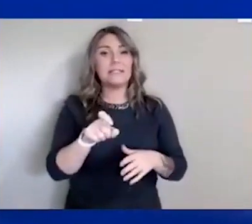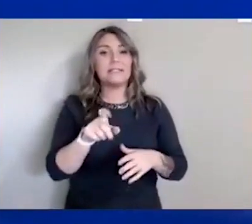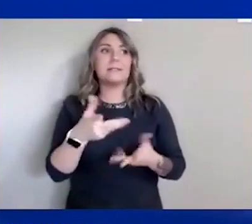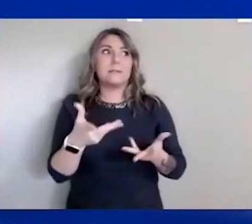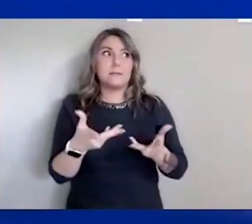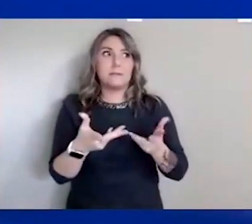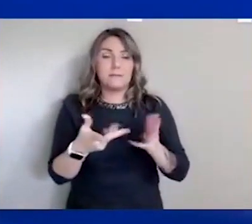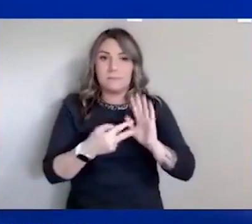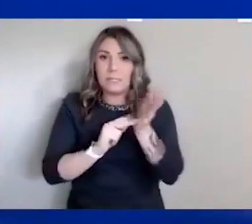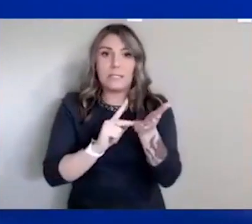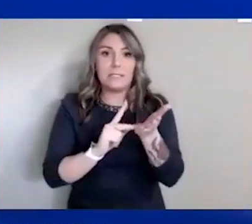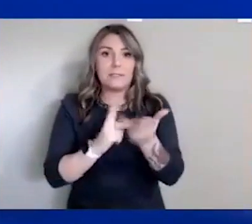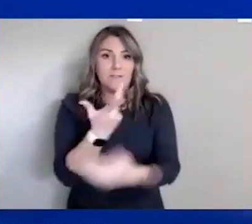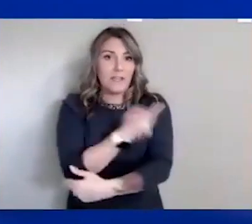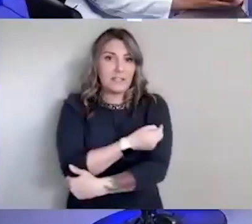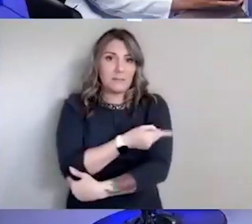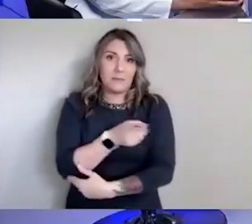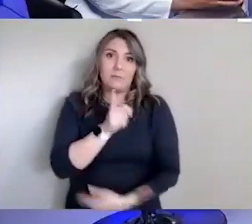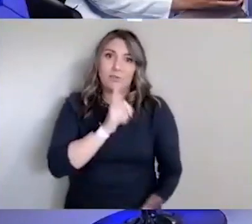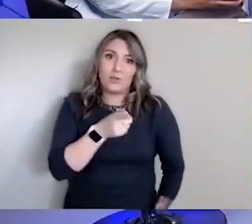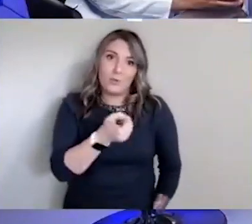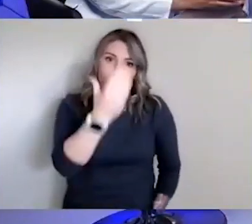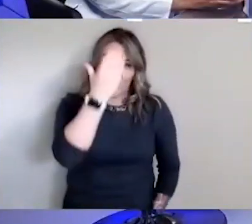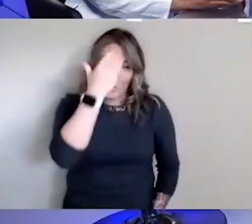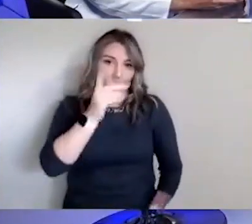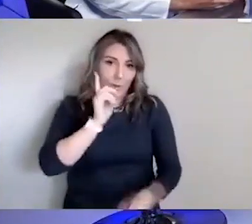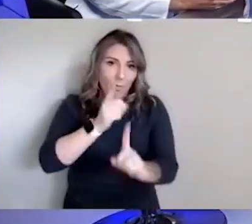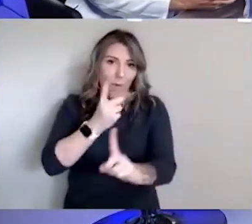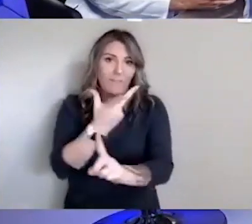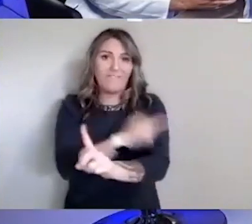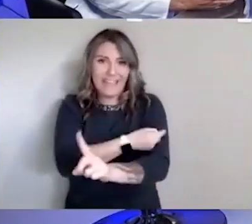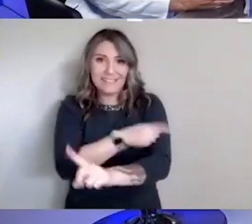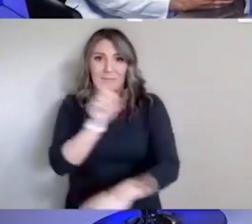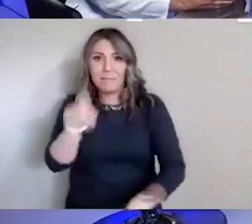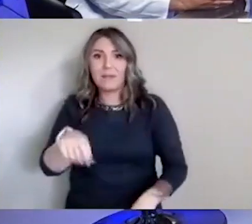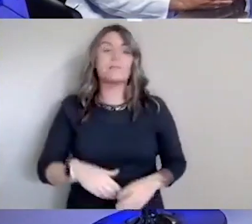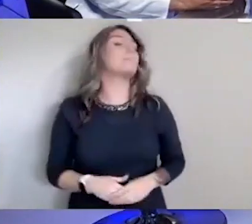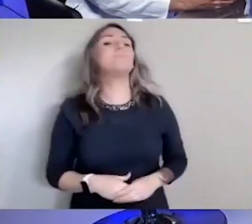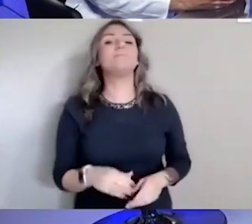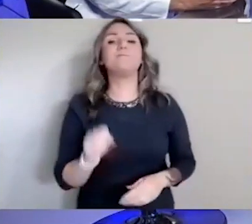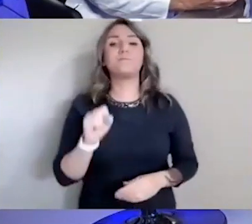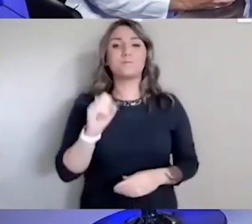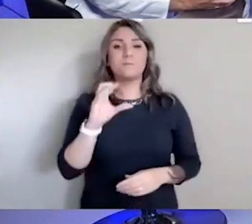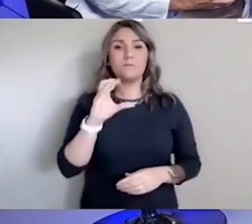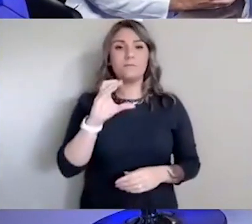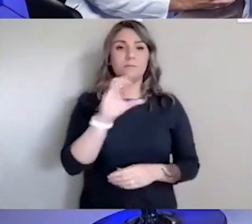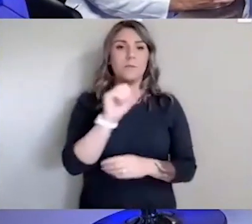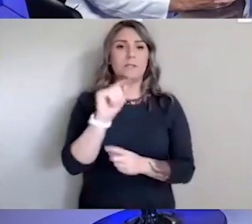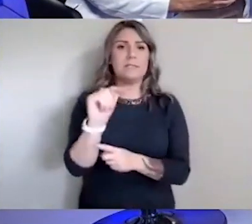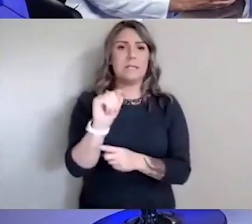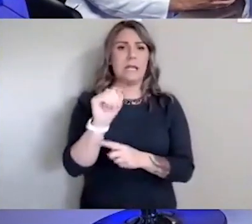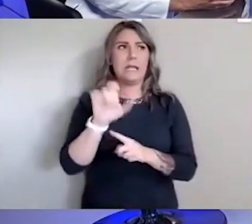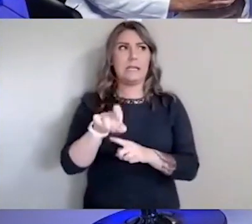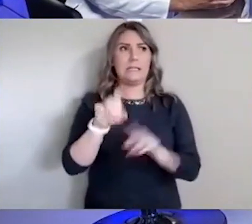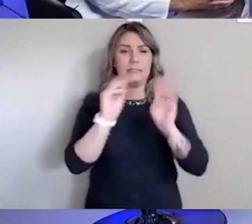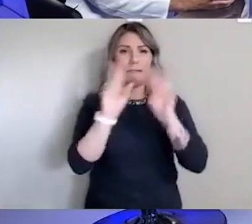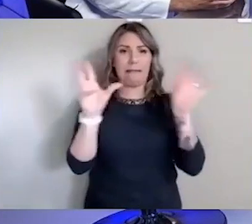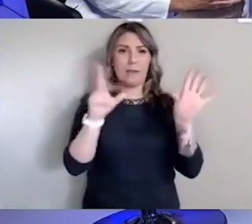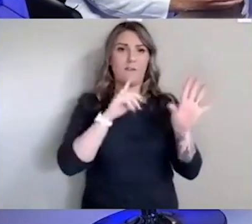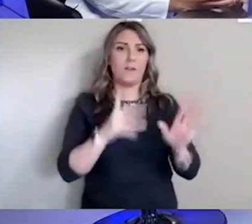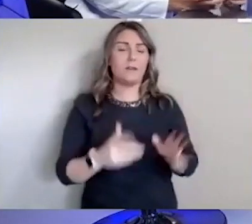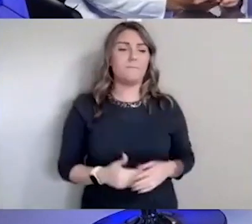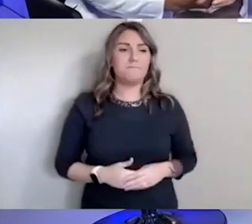you knew that's where I was going to go. Yeah, and Scott I think we need to clarify just a couple of things. He might be